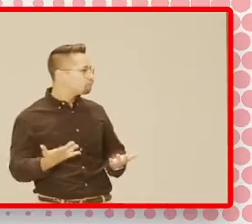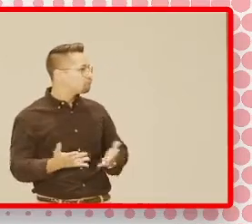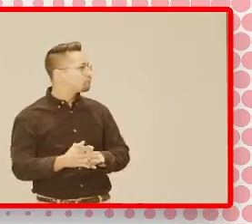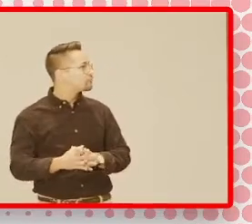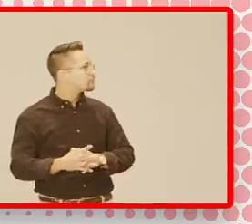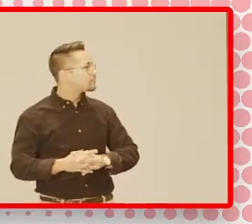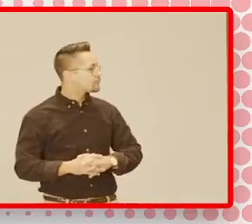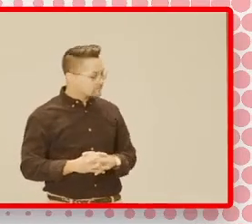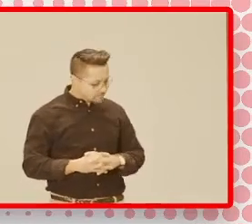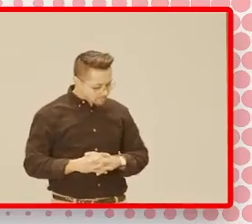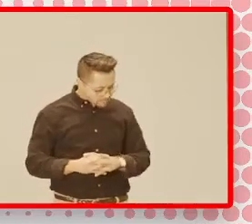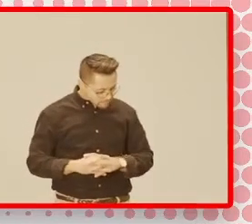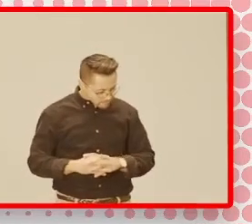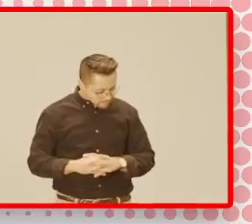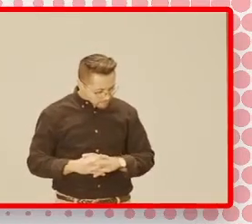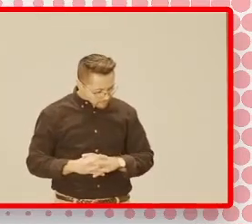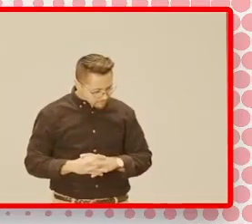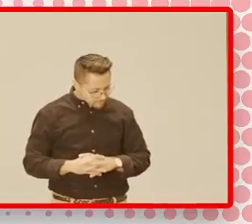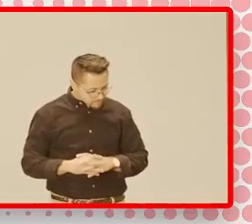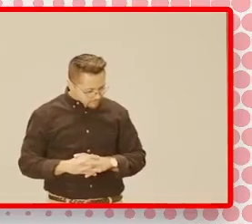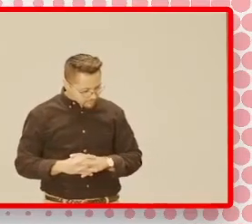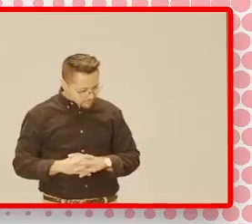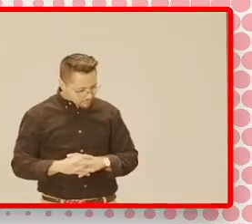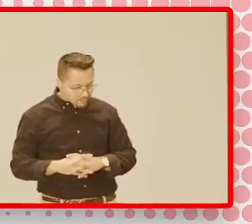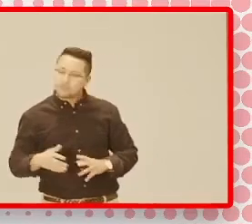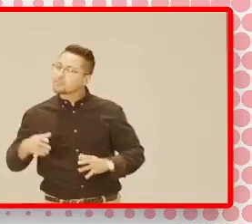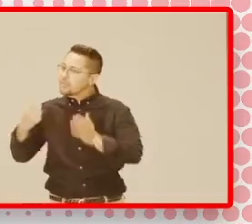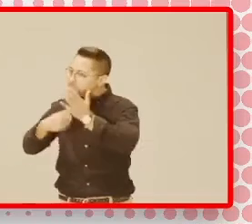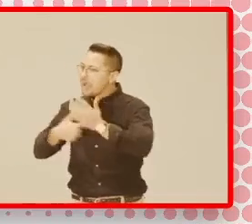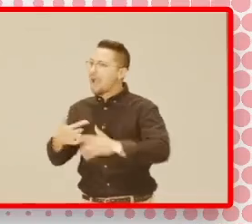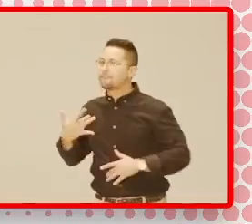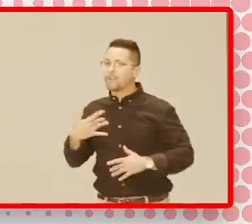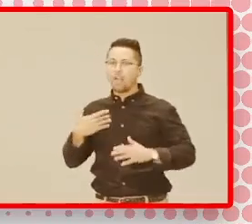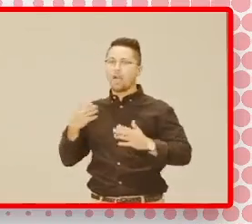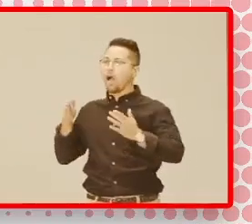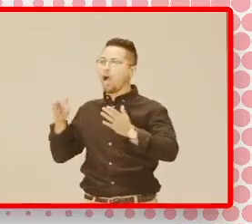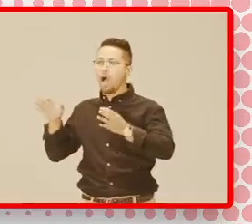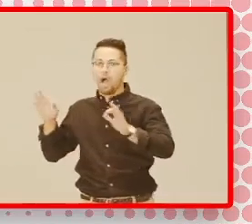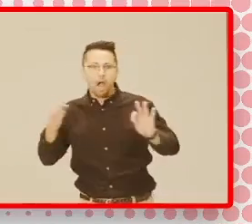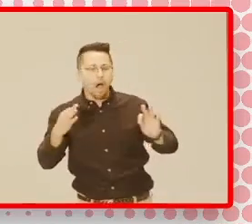Everything was on track until March.